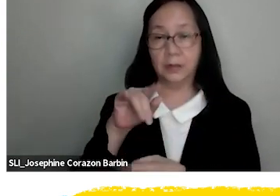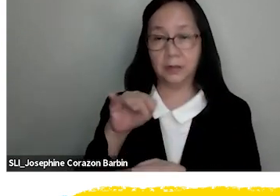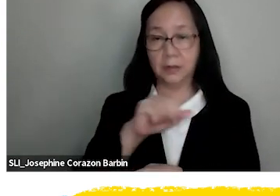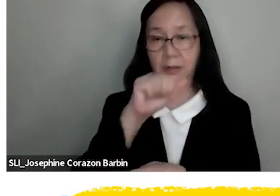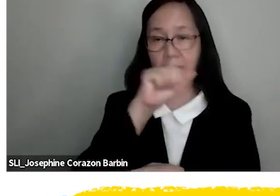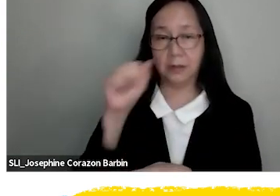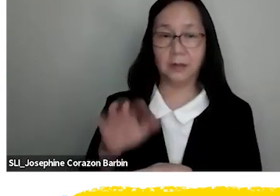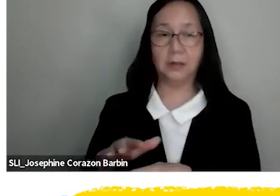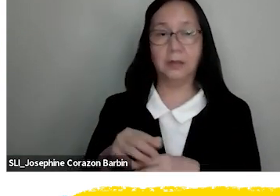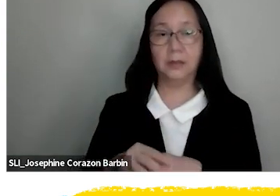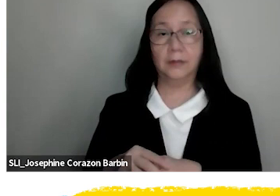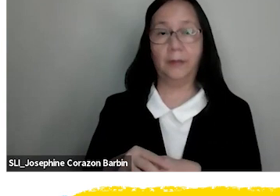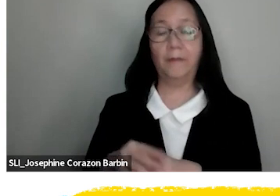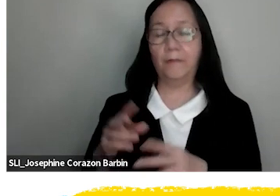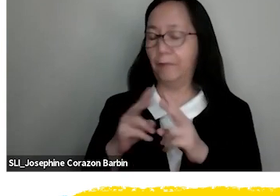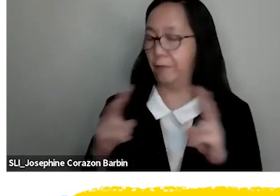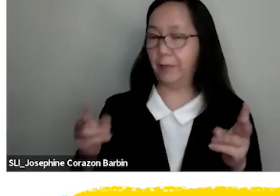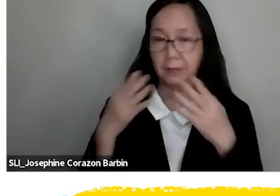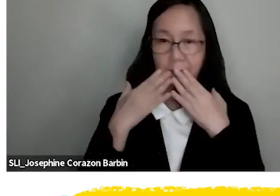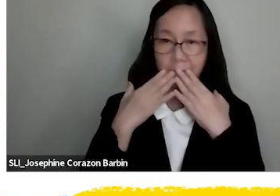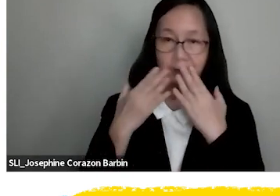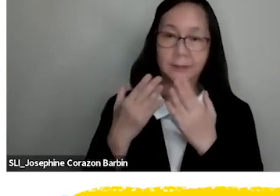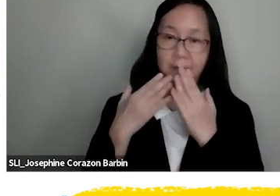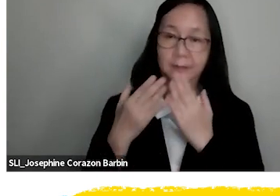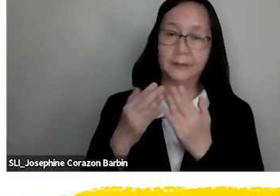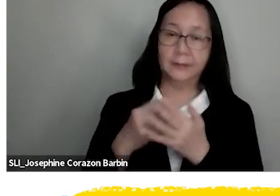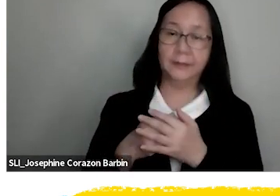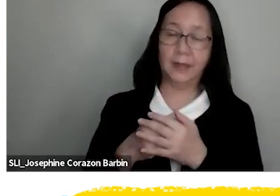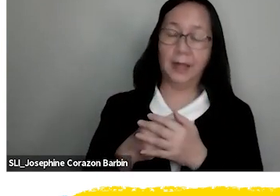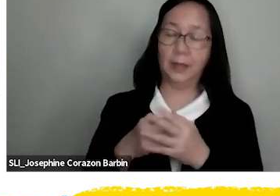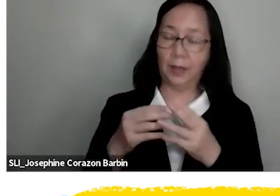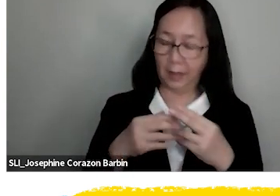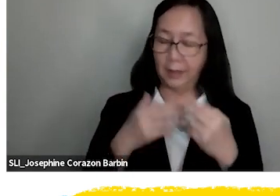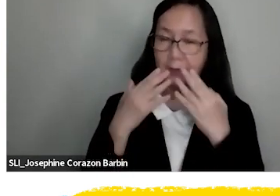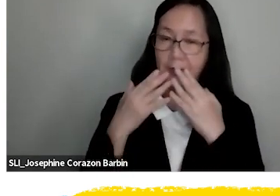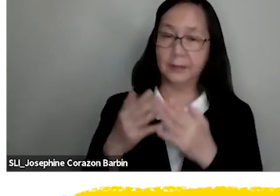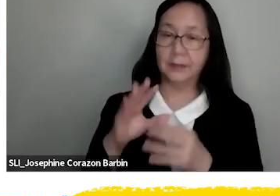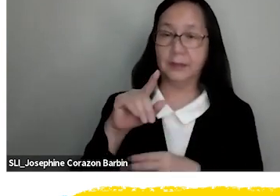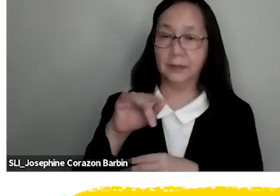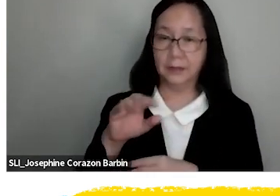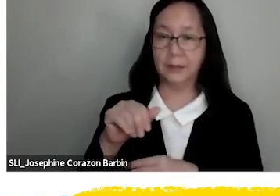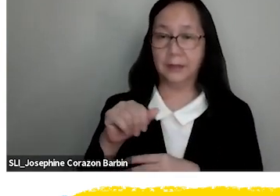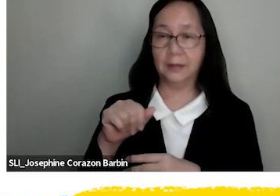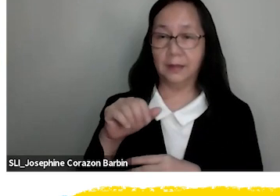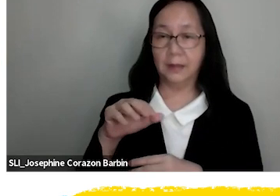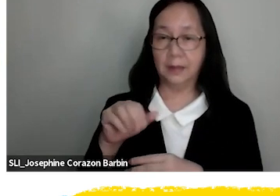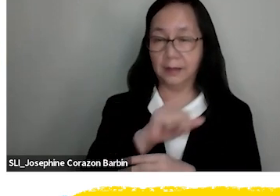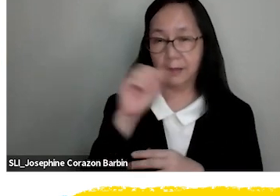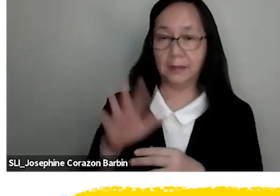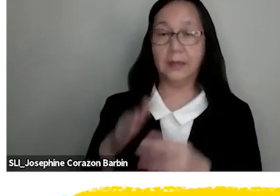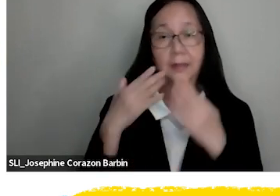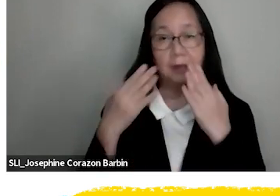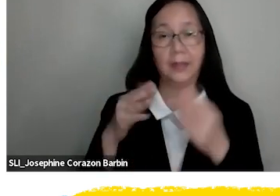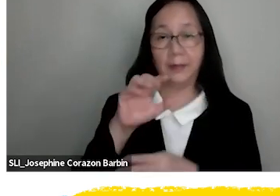of which was very appreciated. I would like to thank CSC Asia for this. I would like to thank Amihan Abuewa and